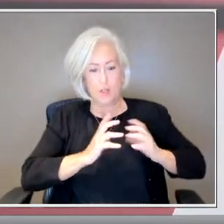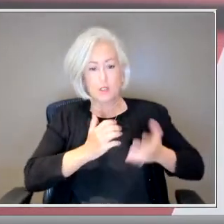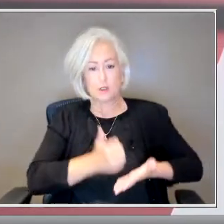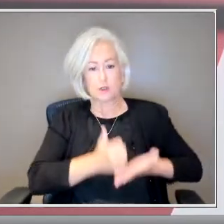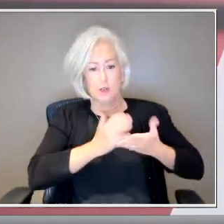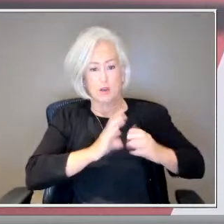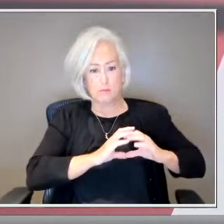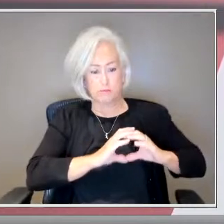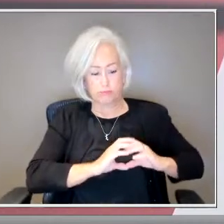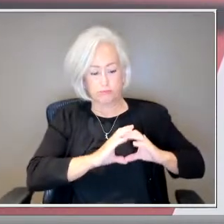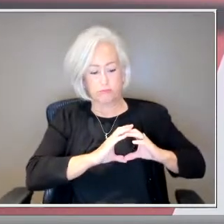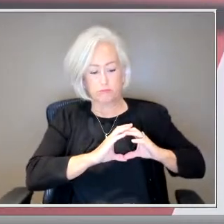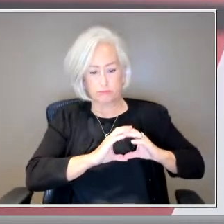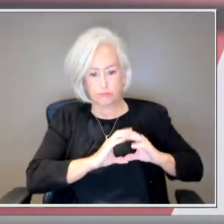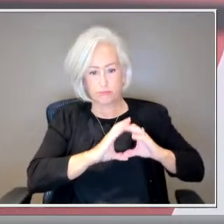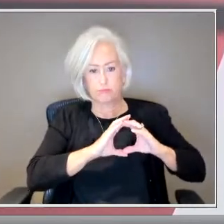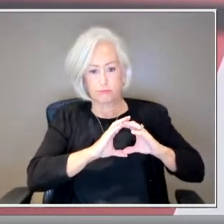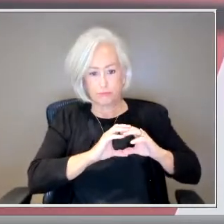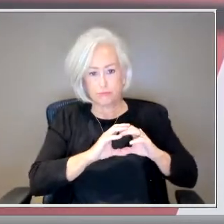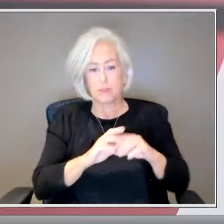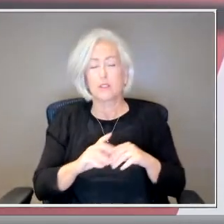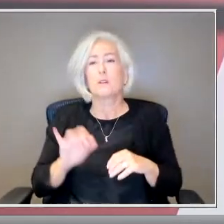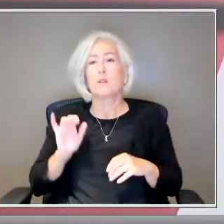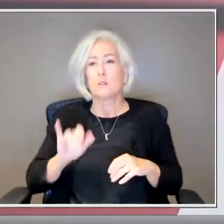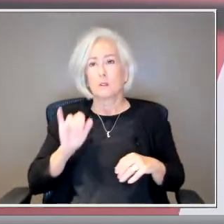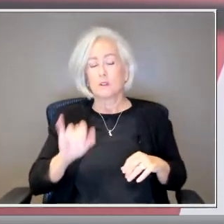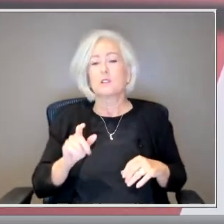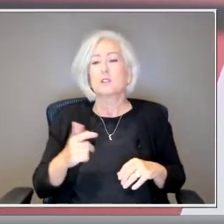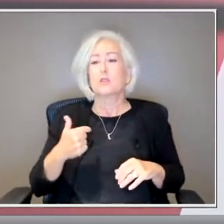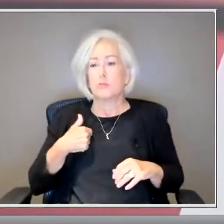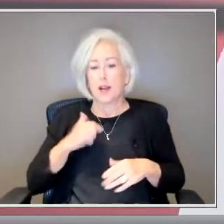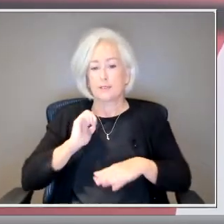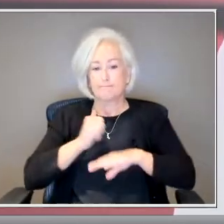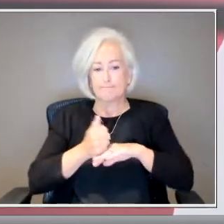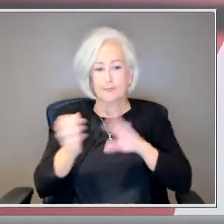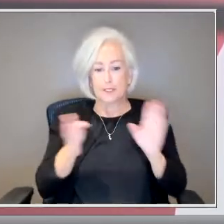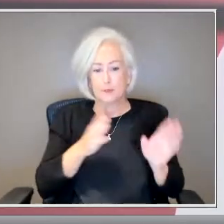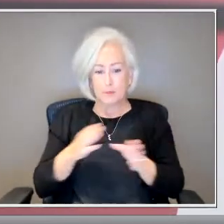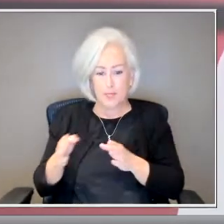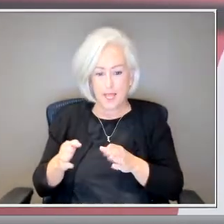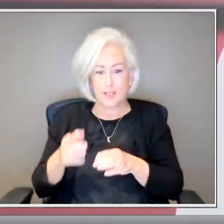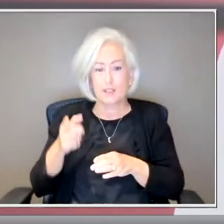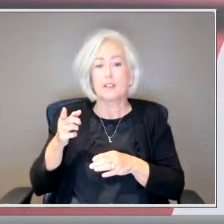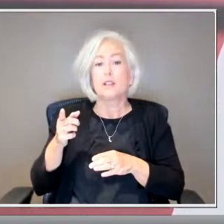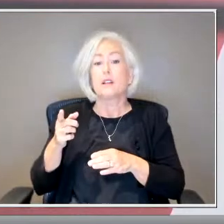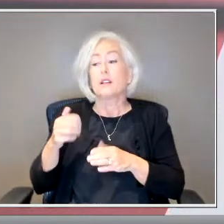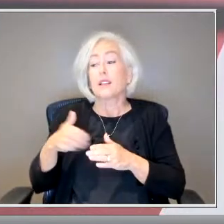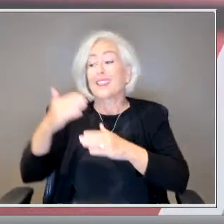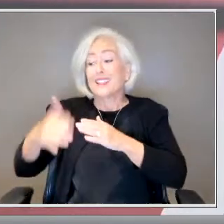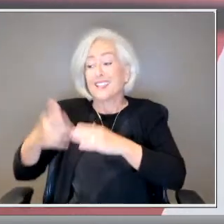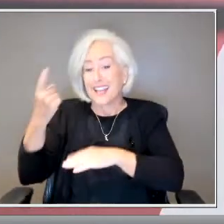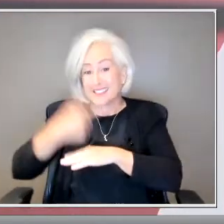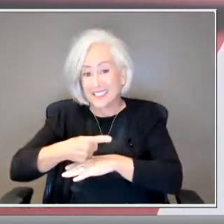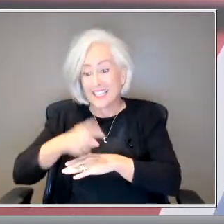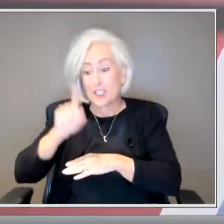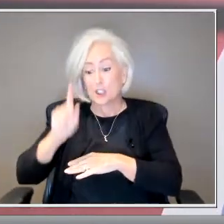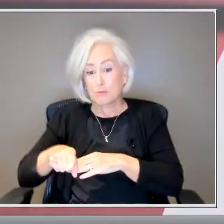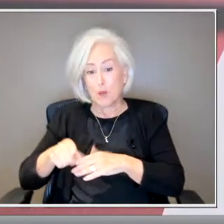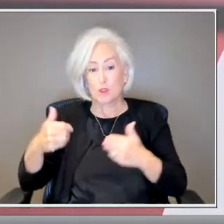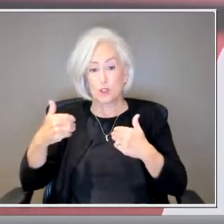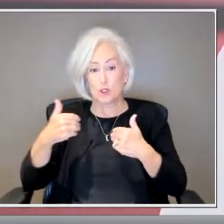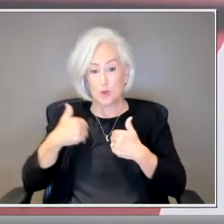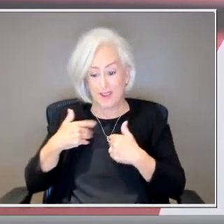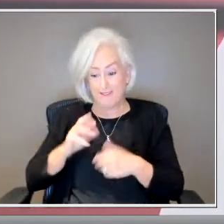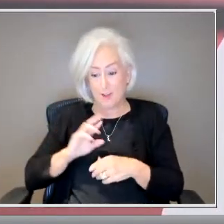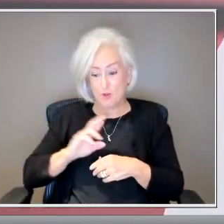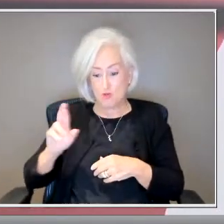And so I made arrangements, and she was going to have a chemo port the next day on the right side where we need to